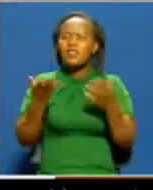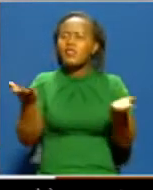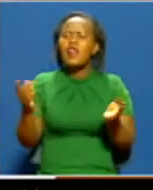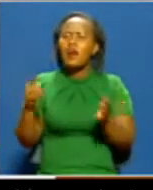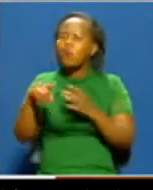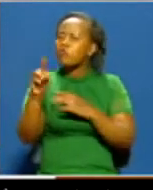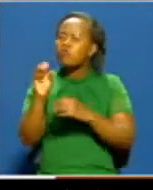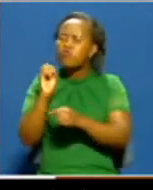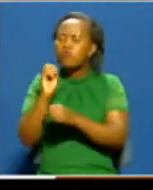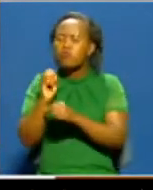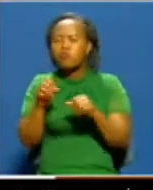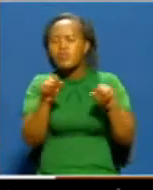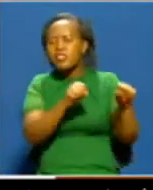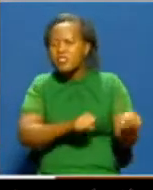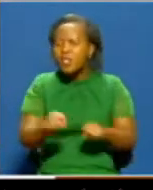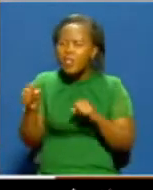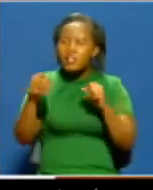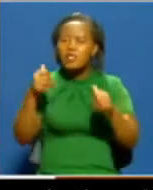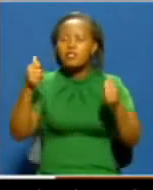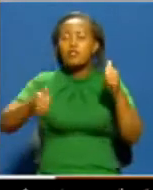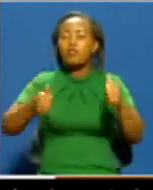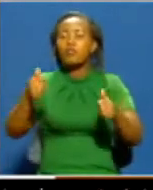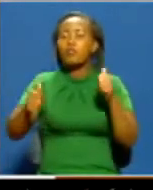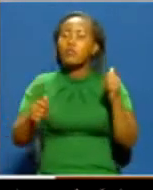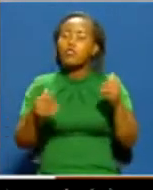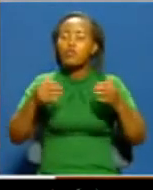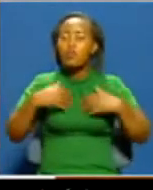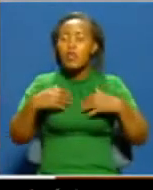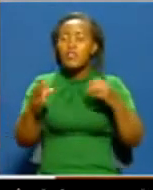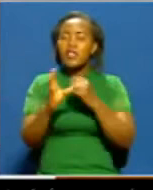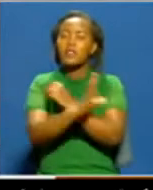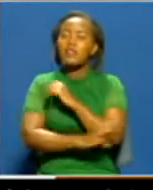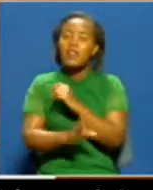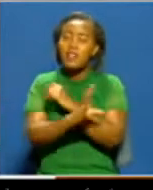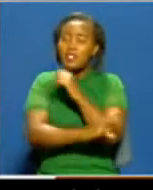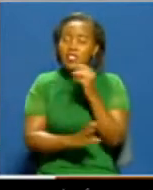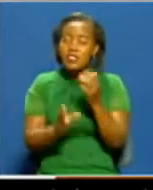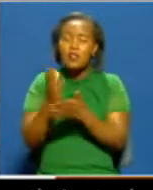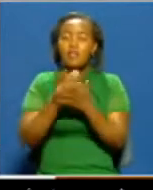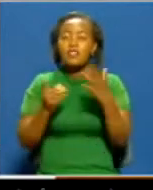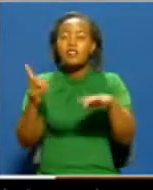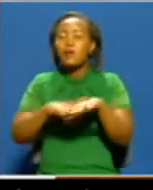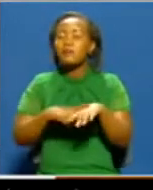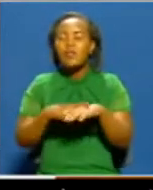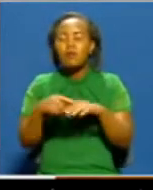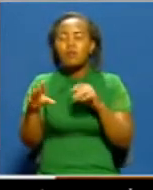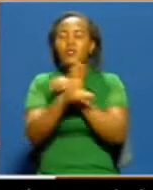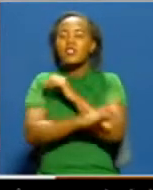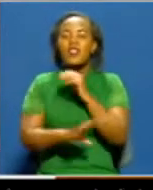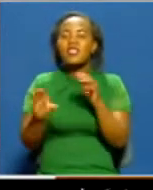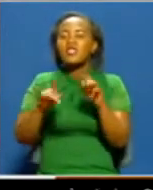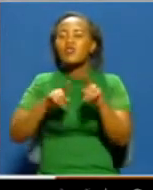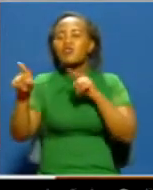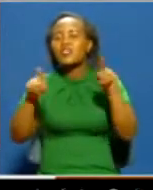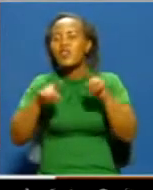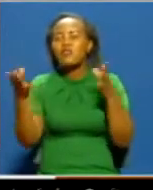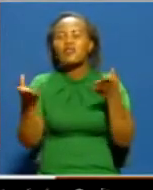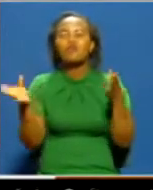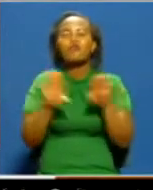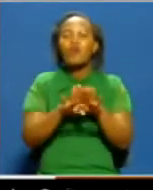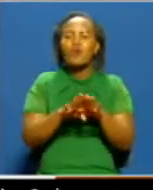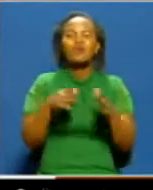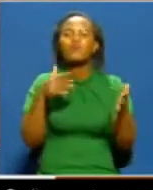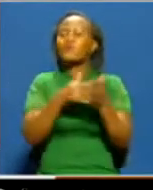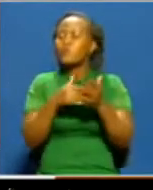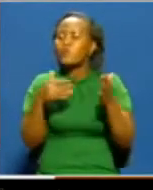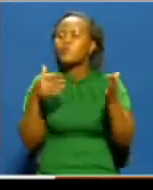of the strategies that we put as a country. Sometimes we have curfews, we have the lockdown restrictions. Yeah. Maybe now do we have a